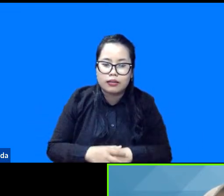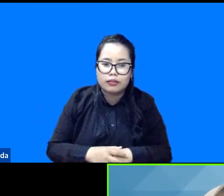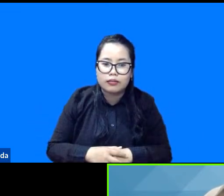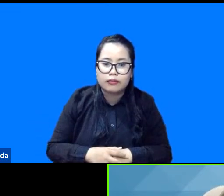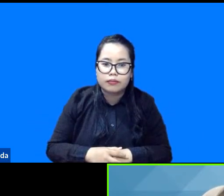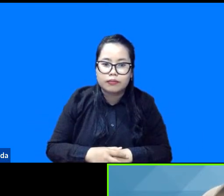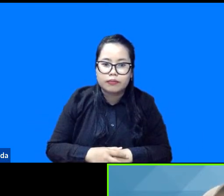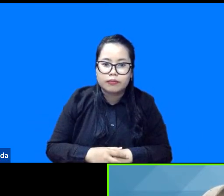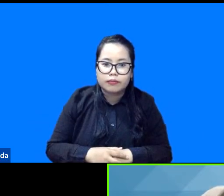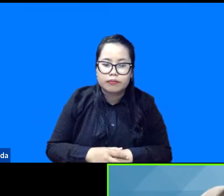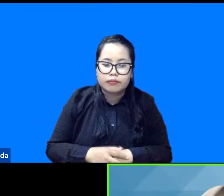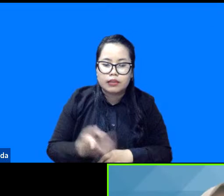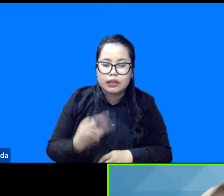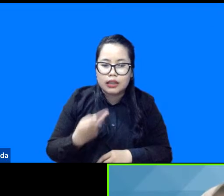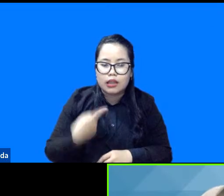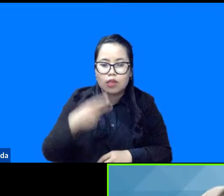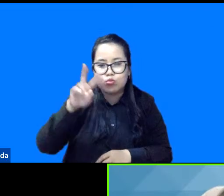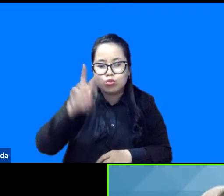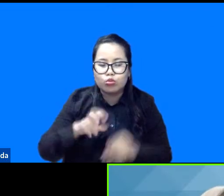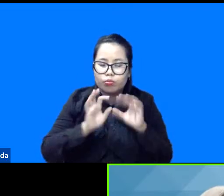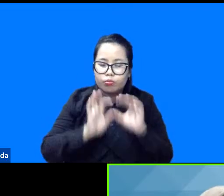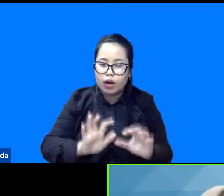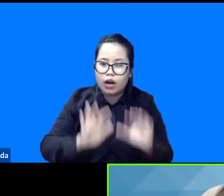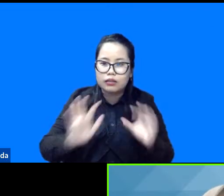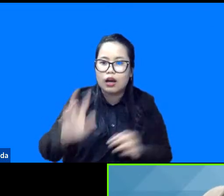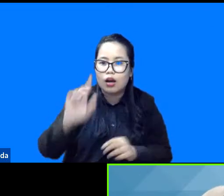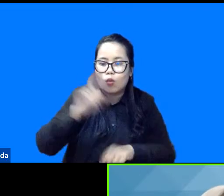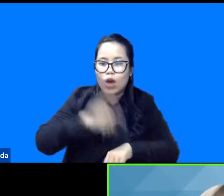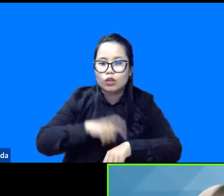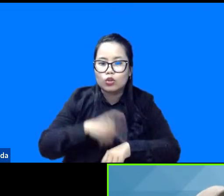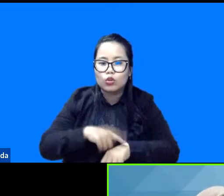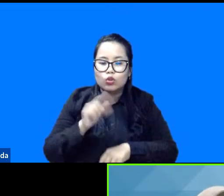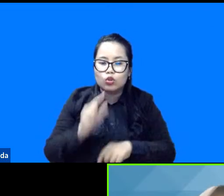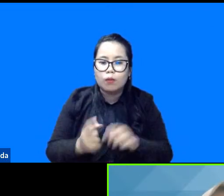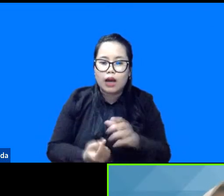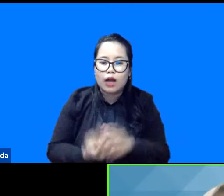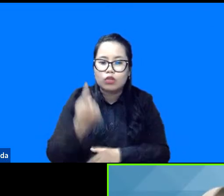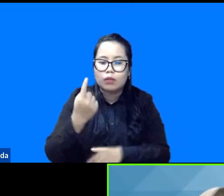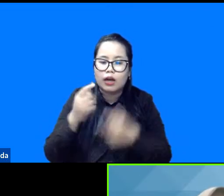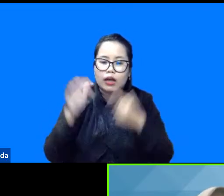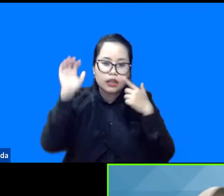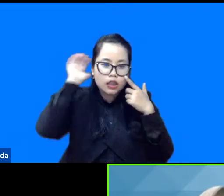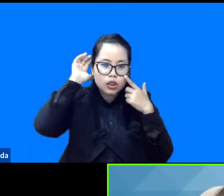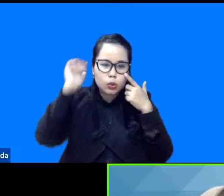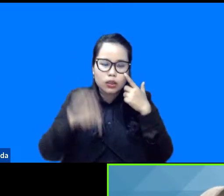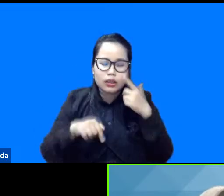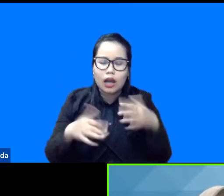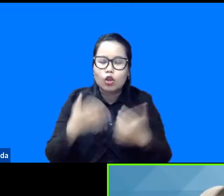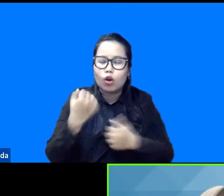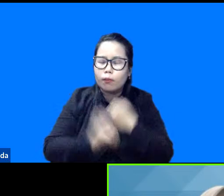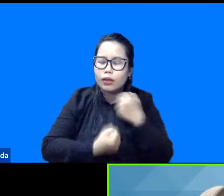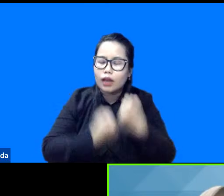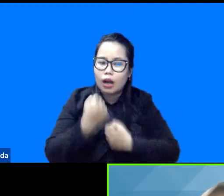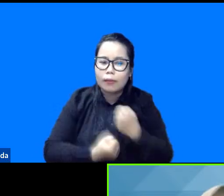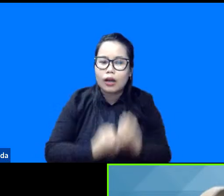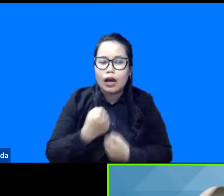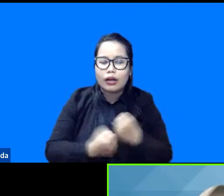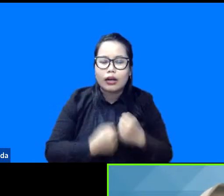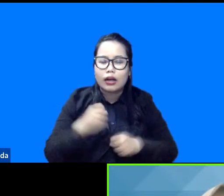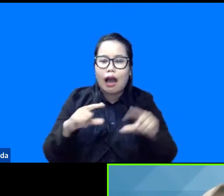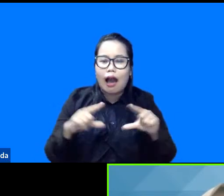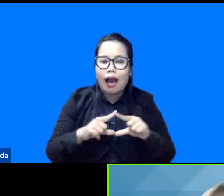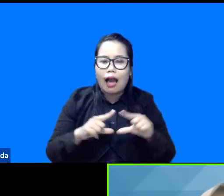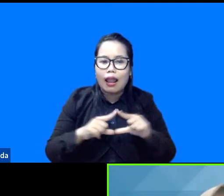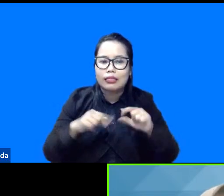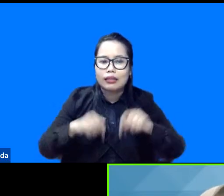long time to mainstream such issues or to implementing these tools in the